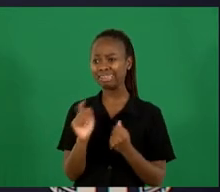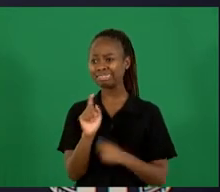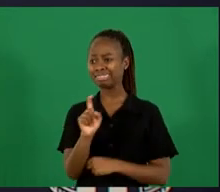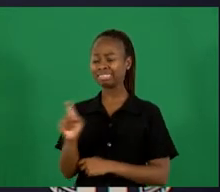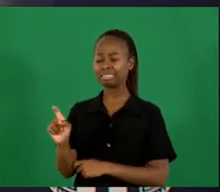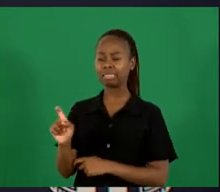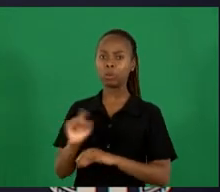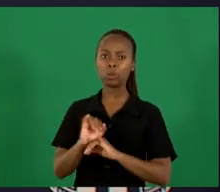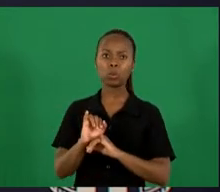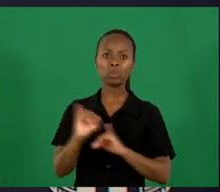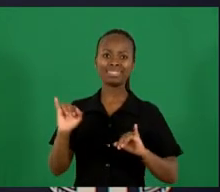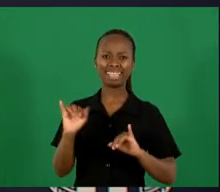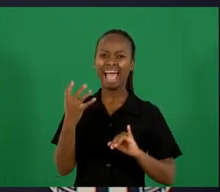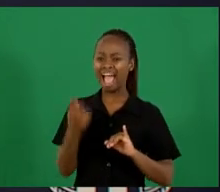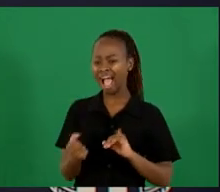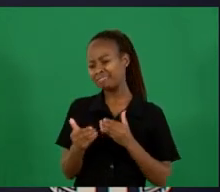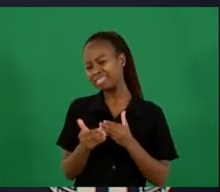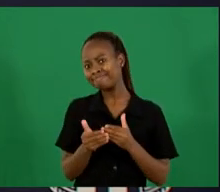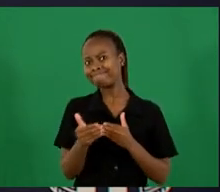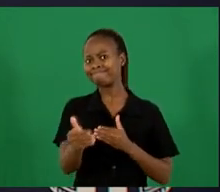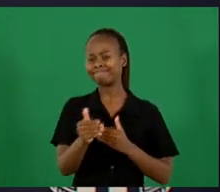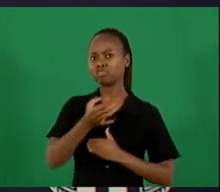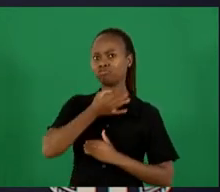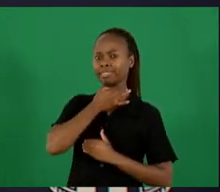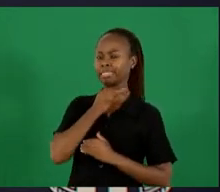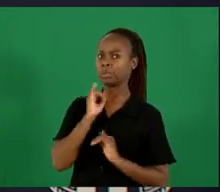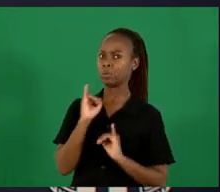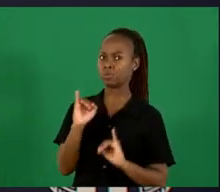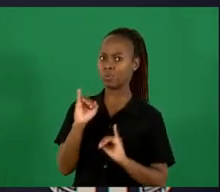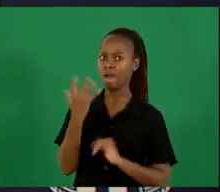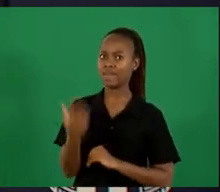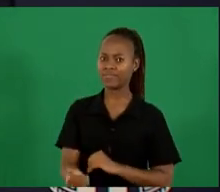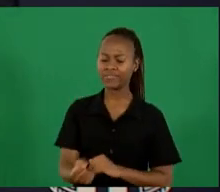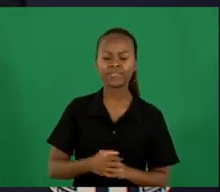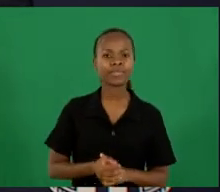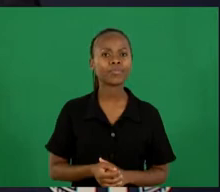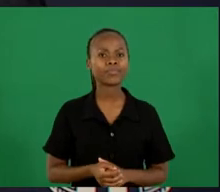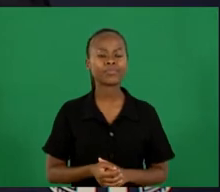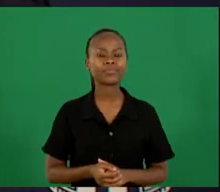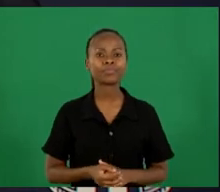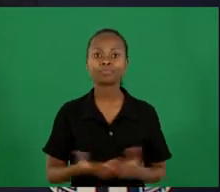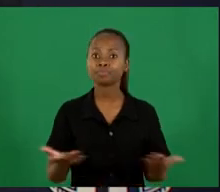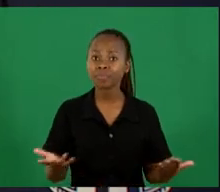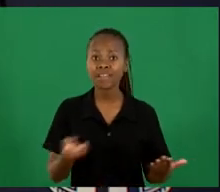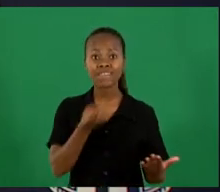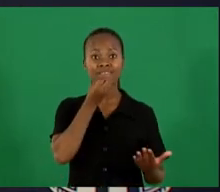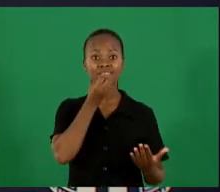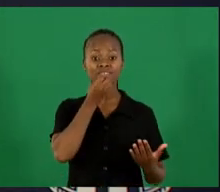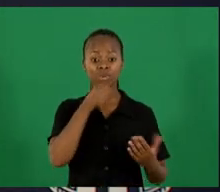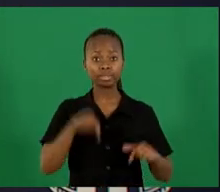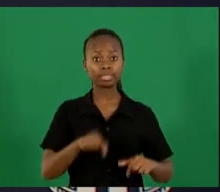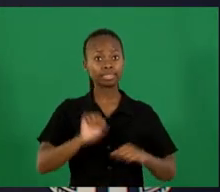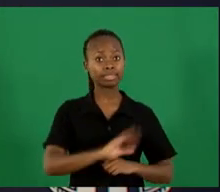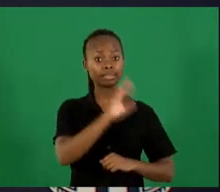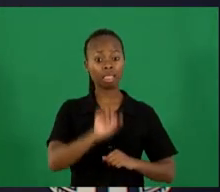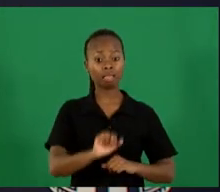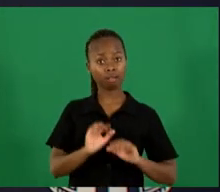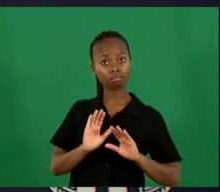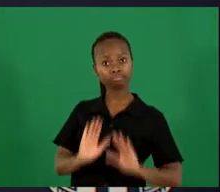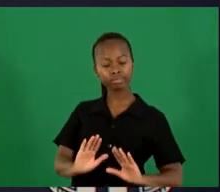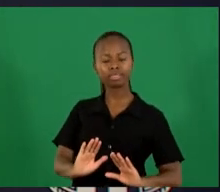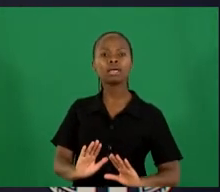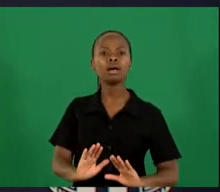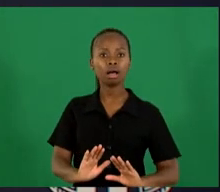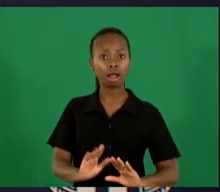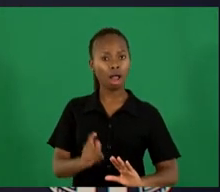clear medium-term risks. Domestic food price inflation continues to